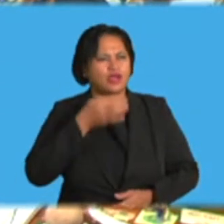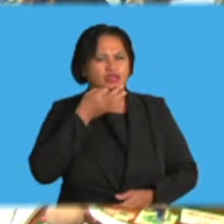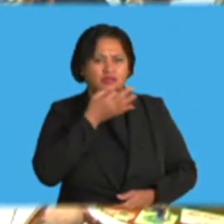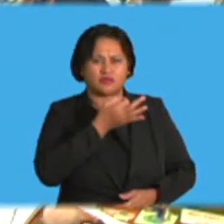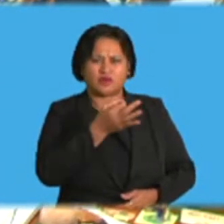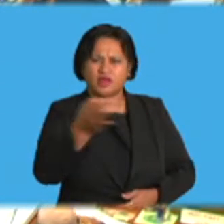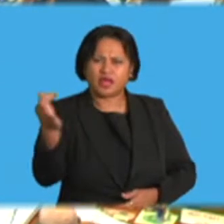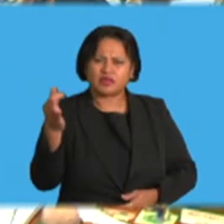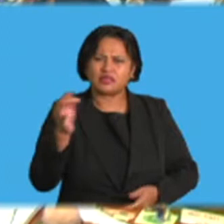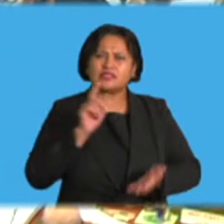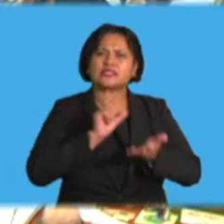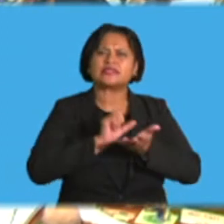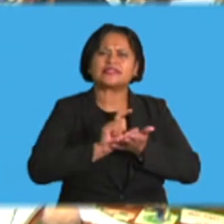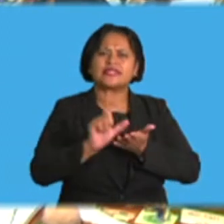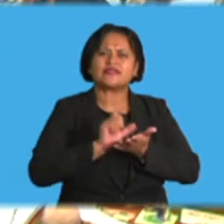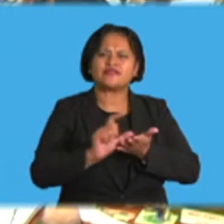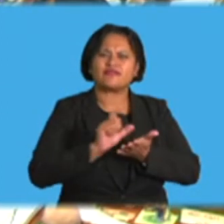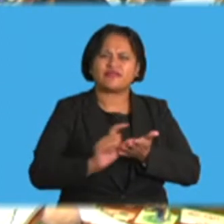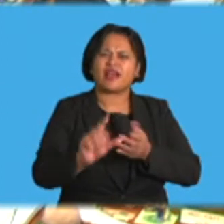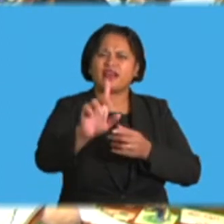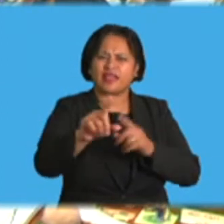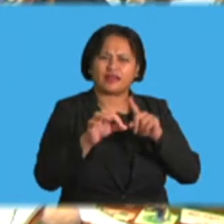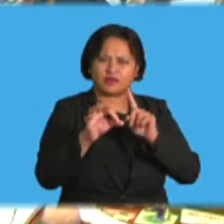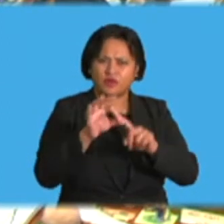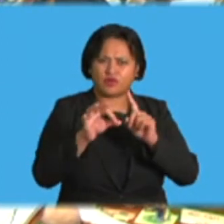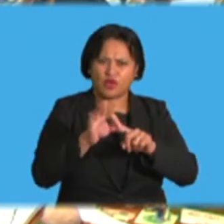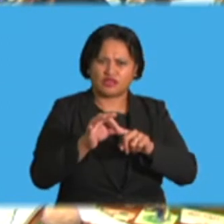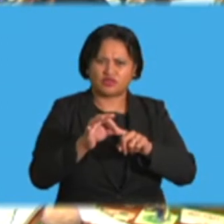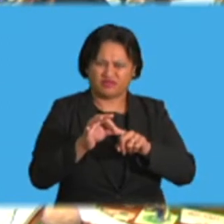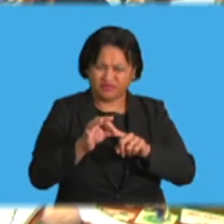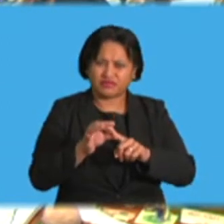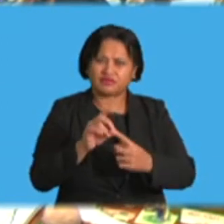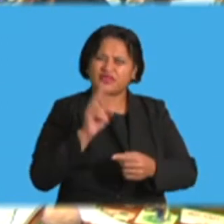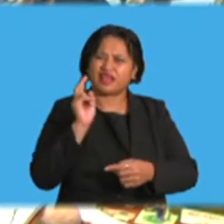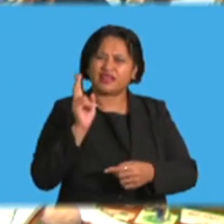be clarification on the question that has been posed here.